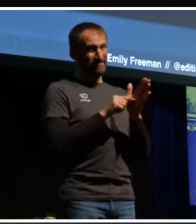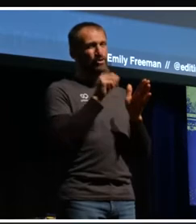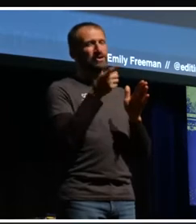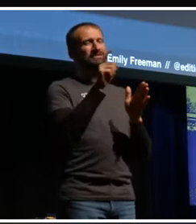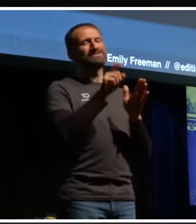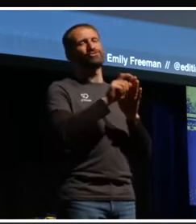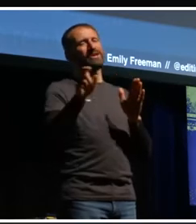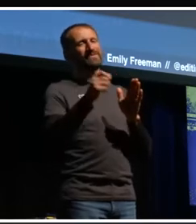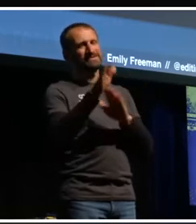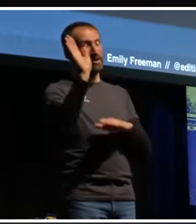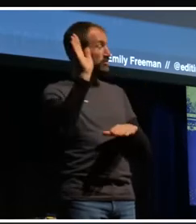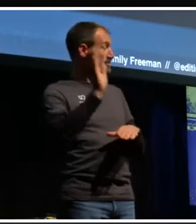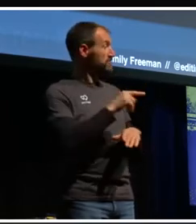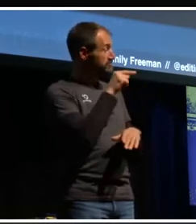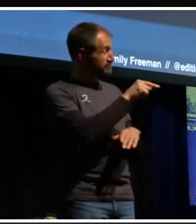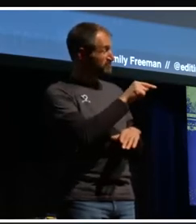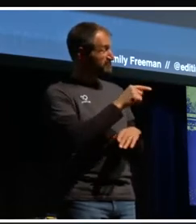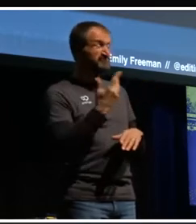one.